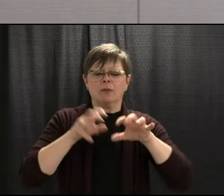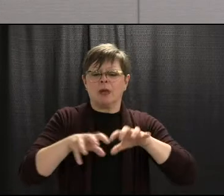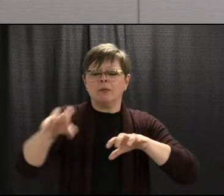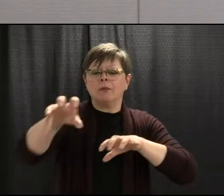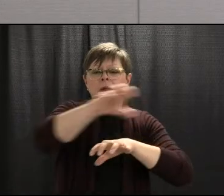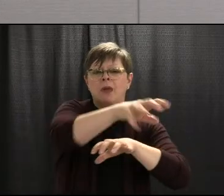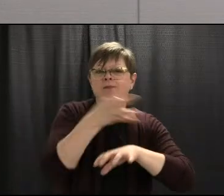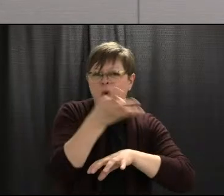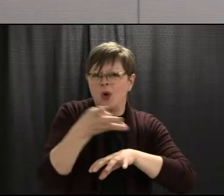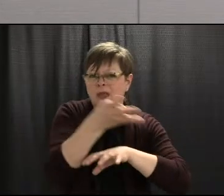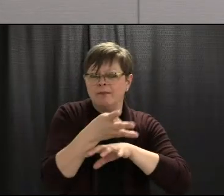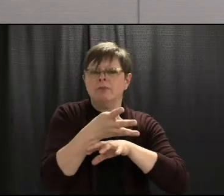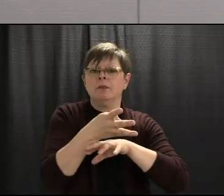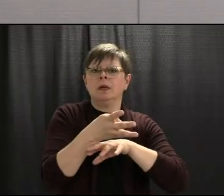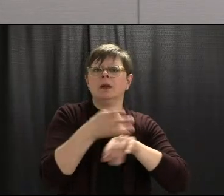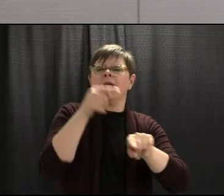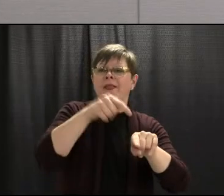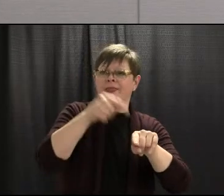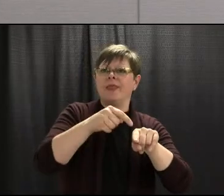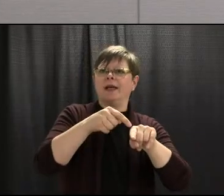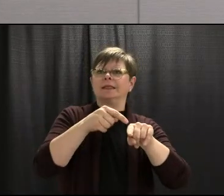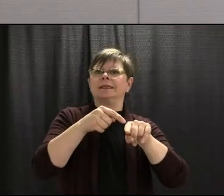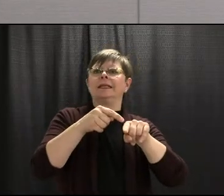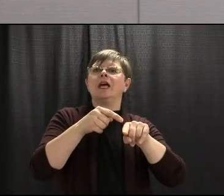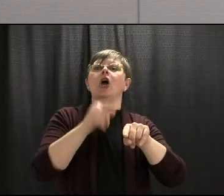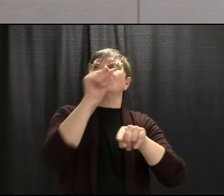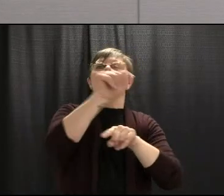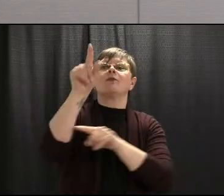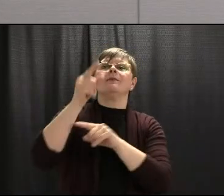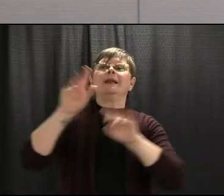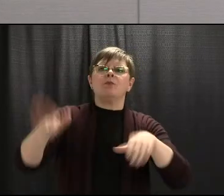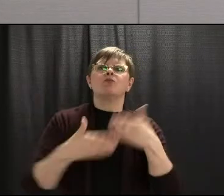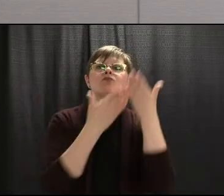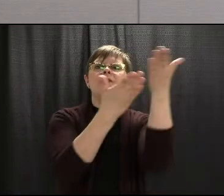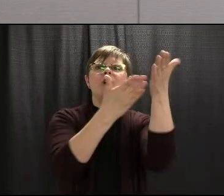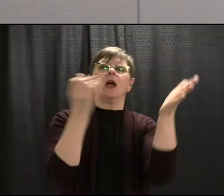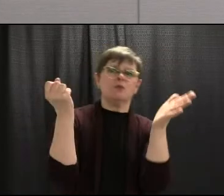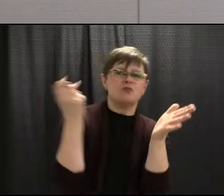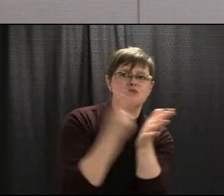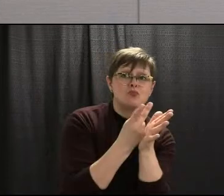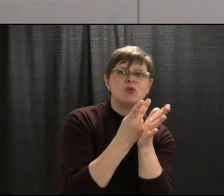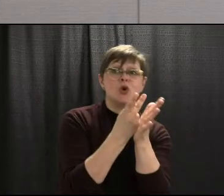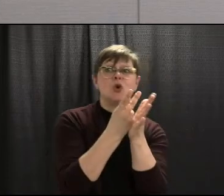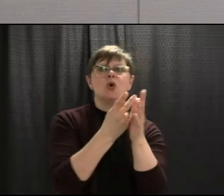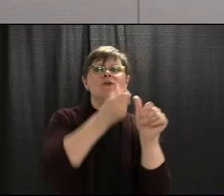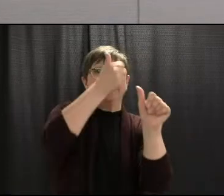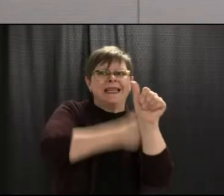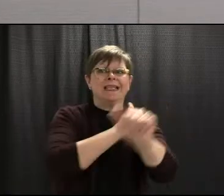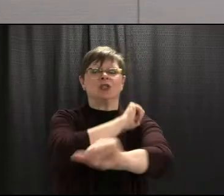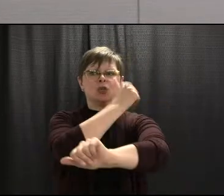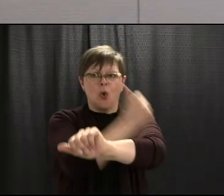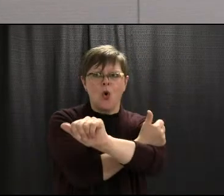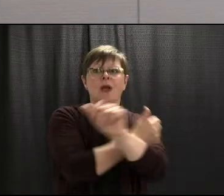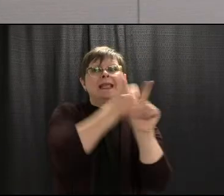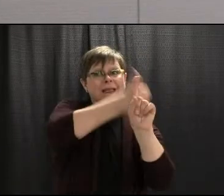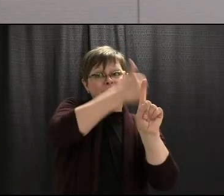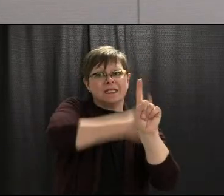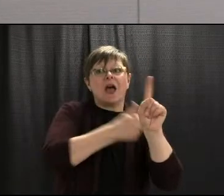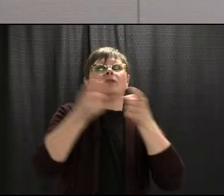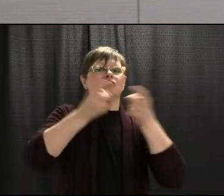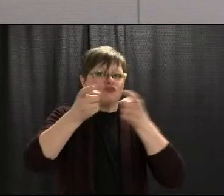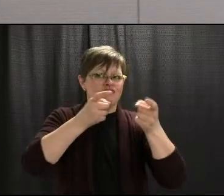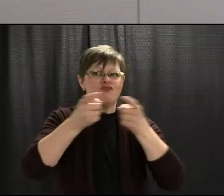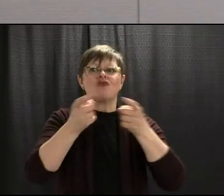annual operating grants to the health authorities, and they utilize those grants then to provide the best care they can to the people of the